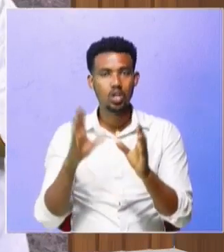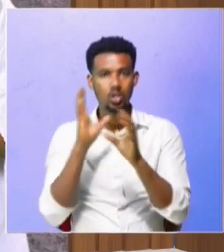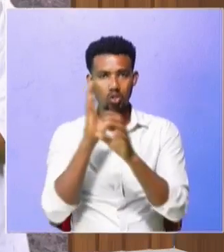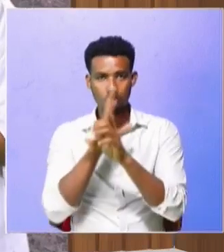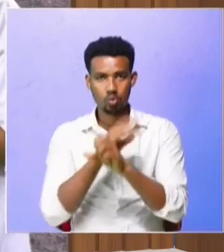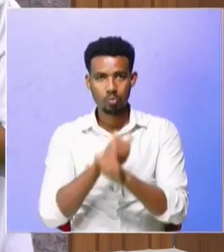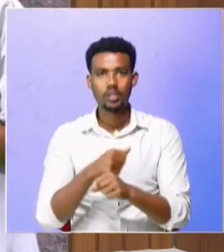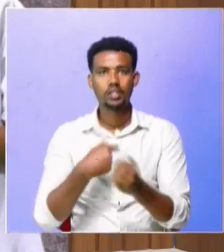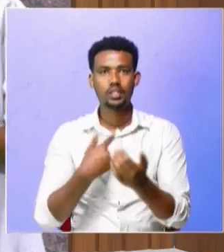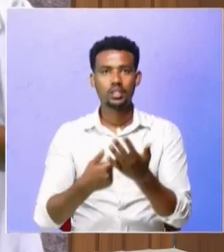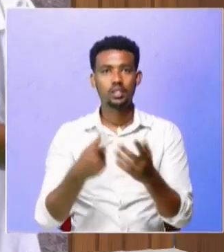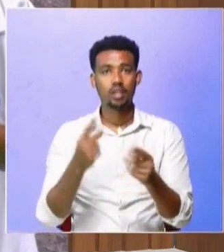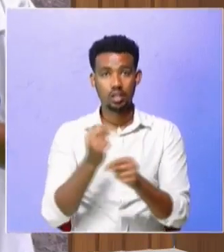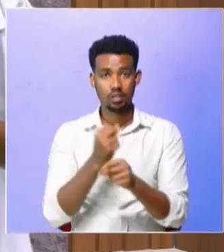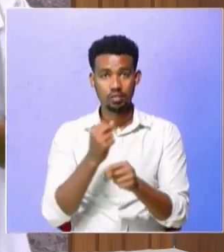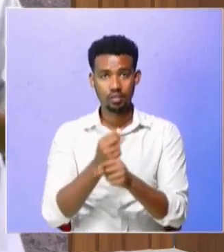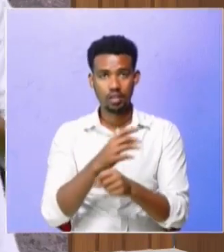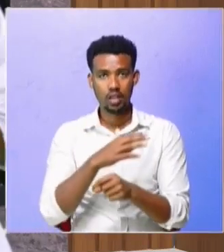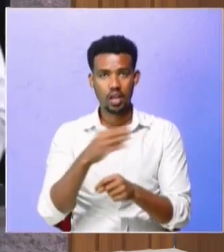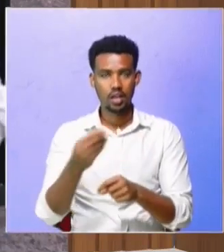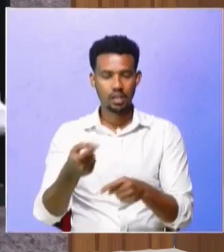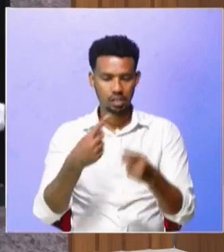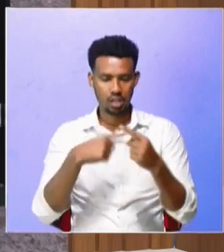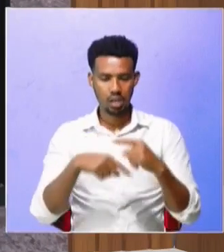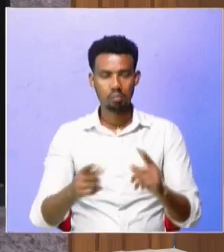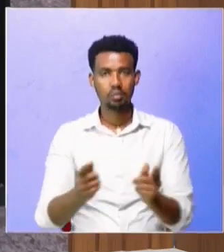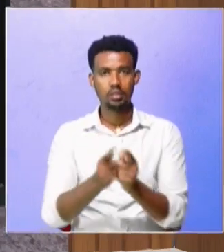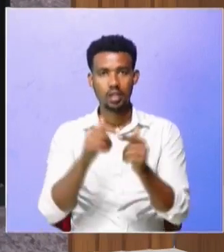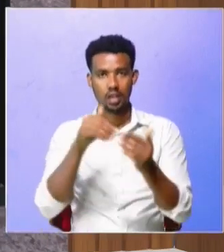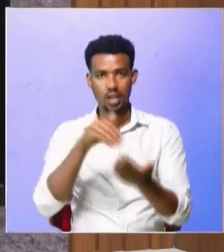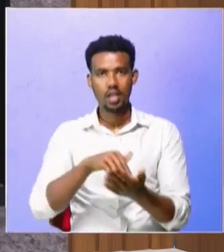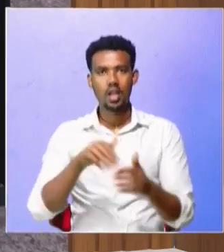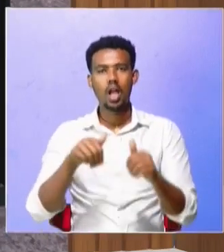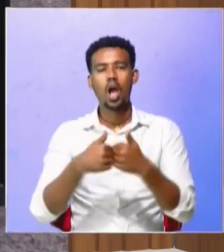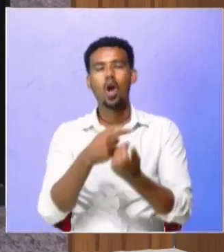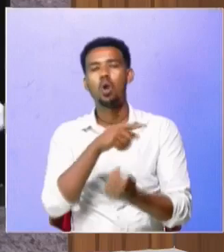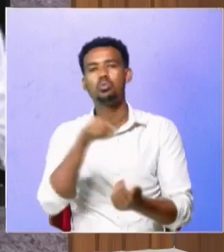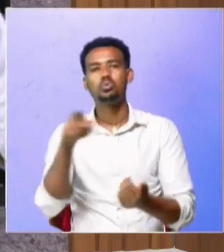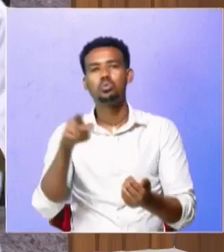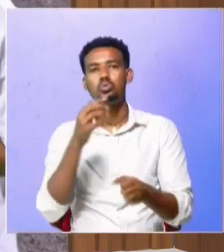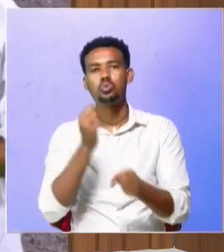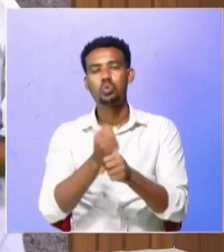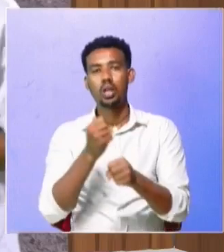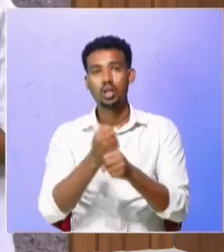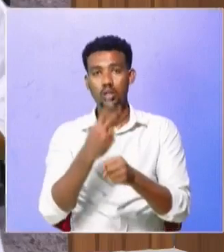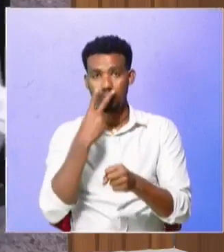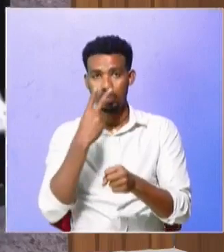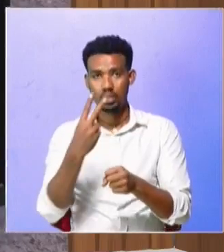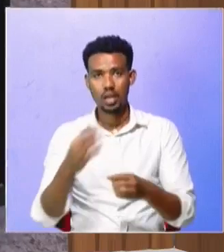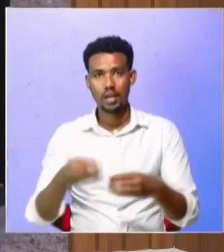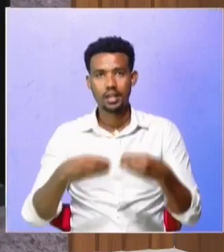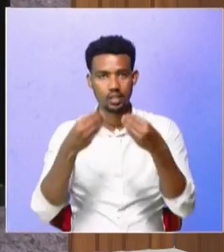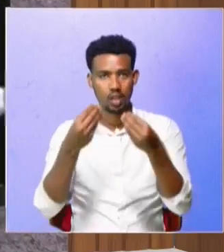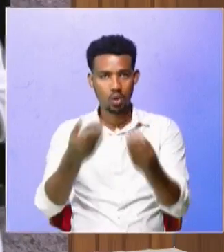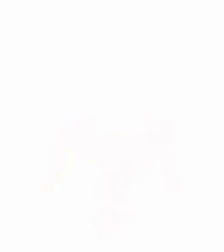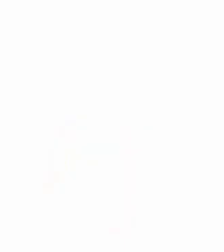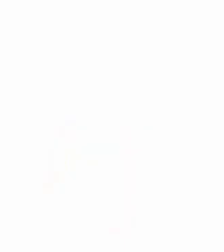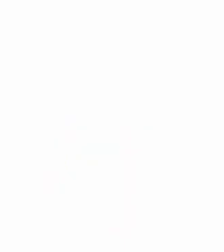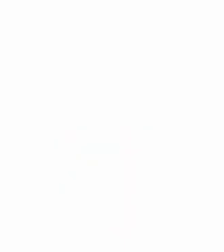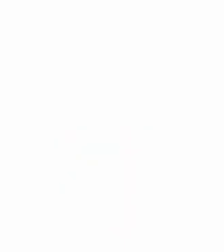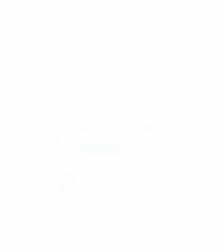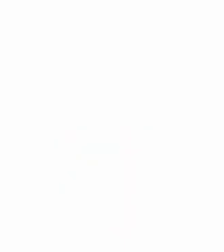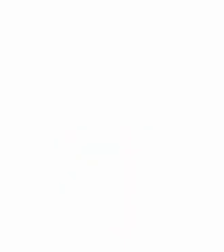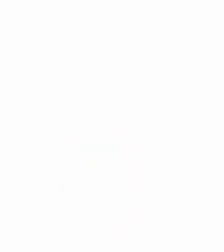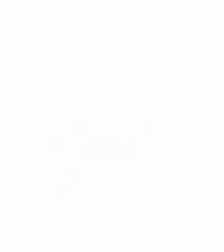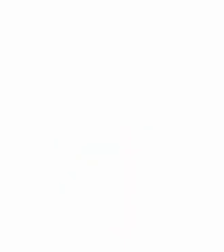this activity, and we'll come back to it and see how well you have done them, and we'll do corrections for them